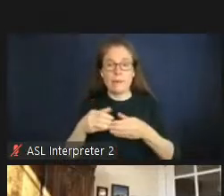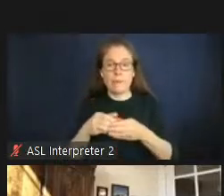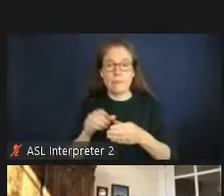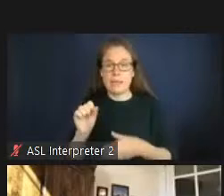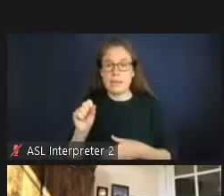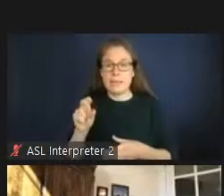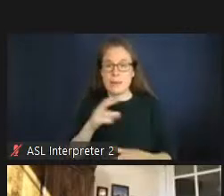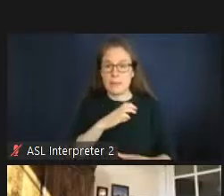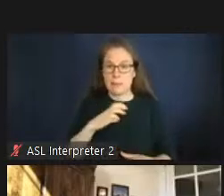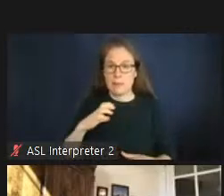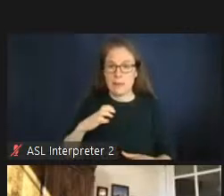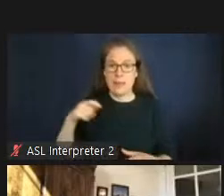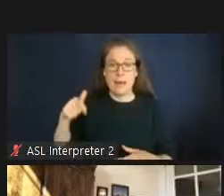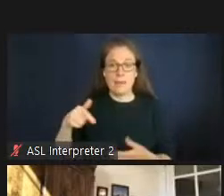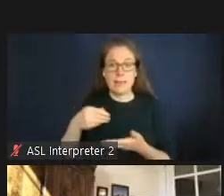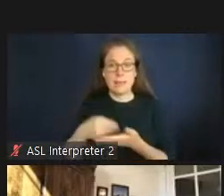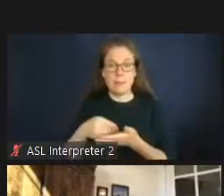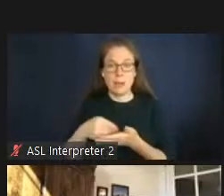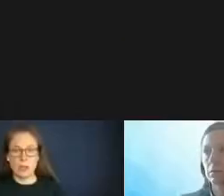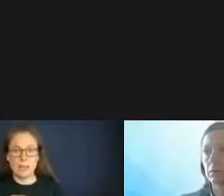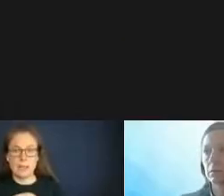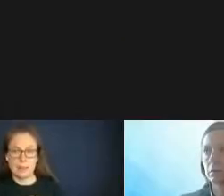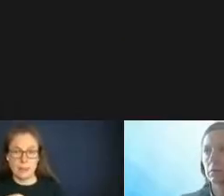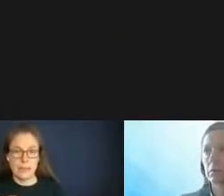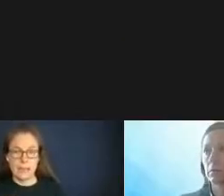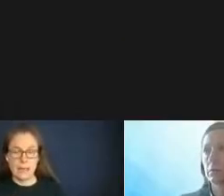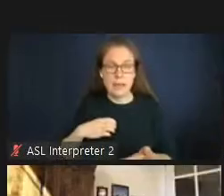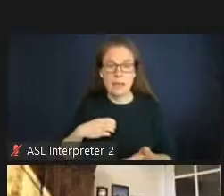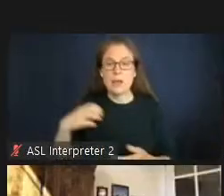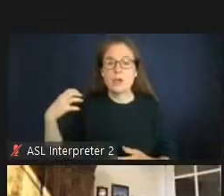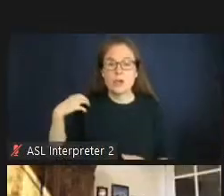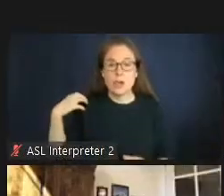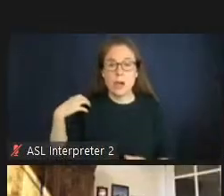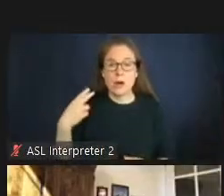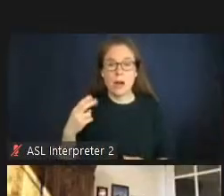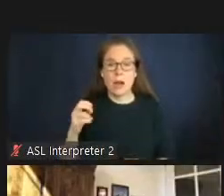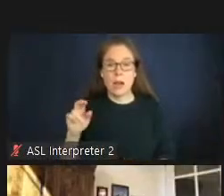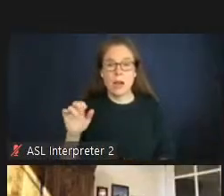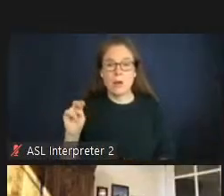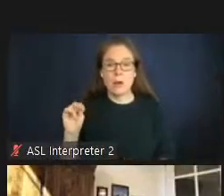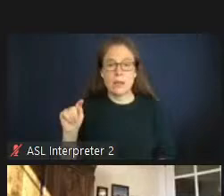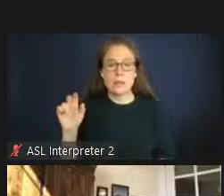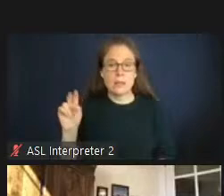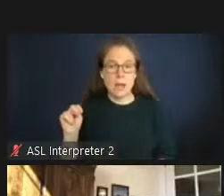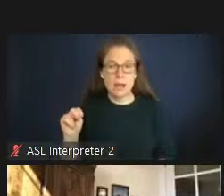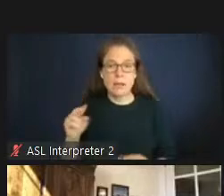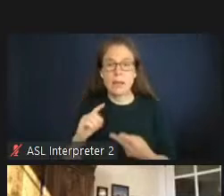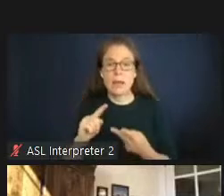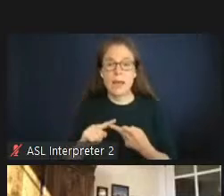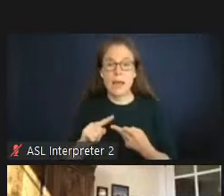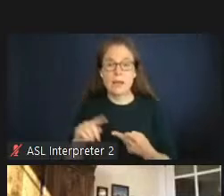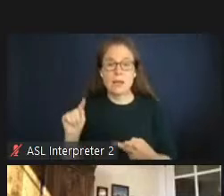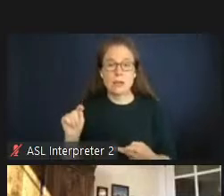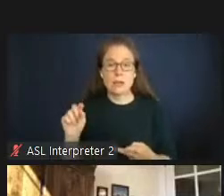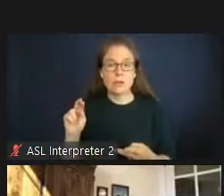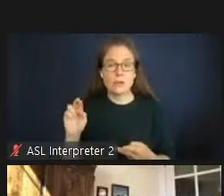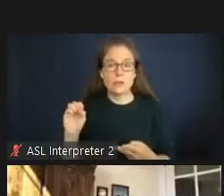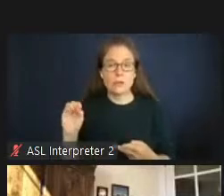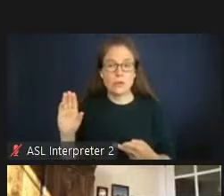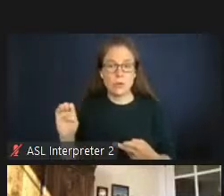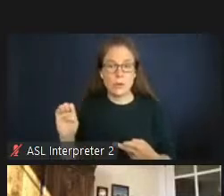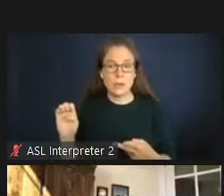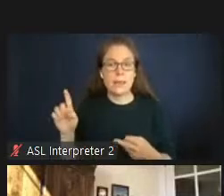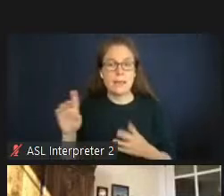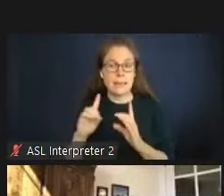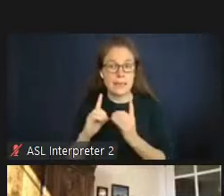budget committee, which consists of Chair Harrington and Commissioner Treese, whose district this area